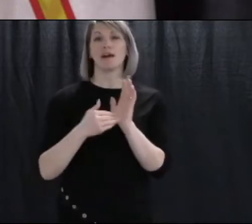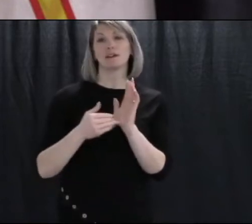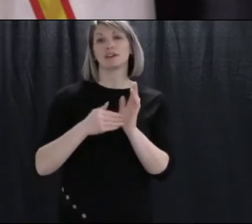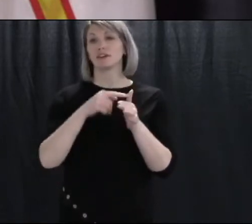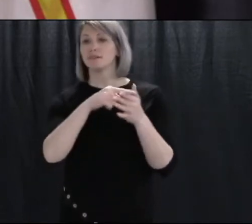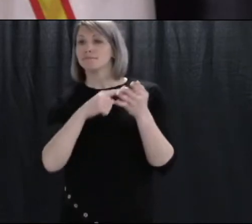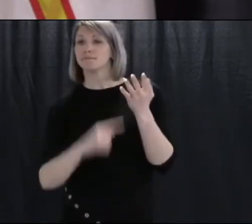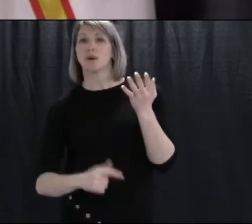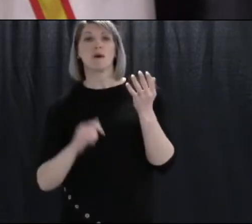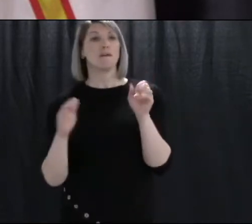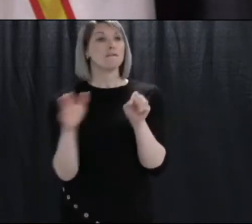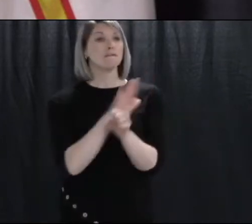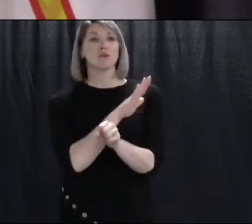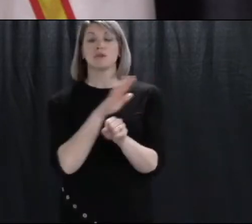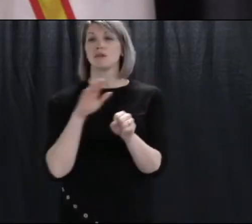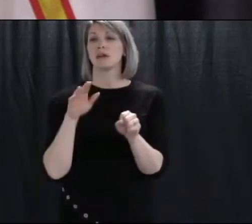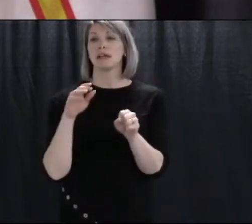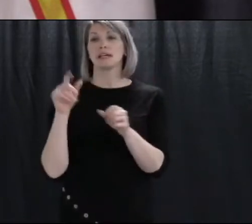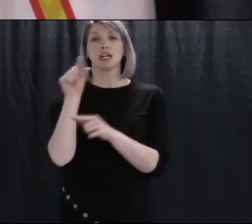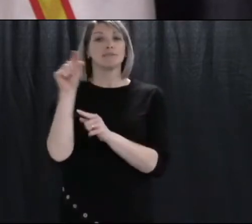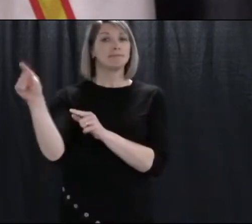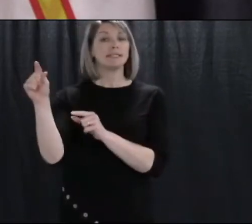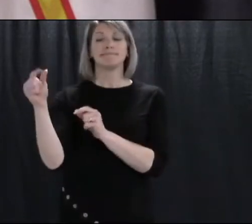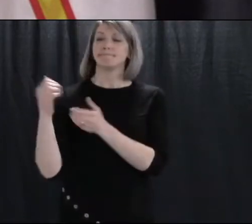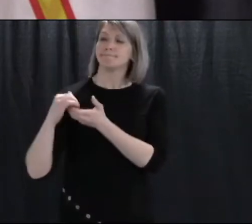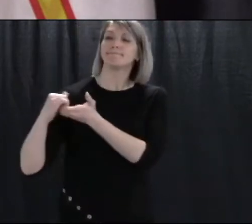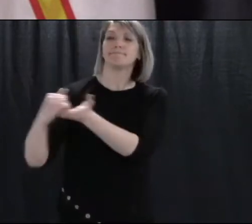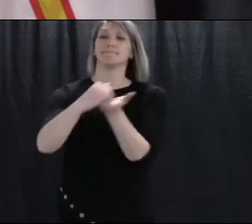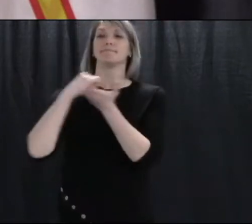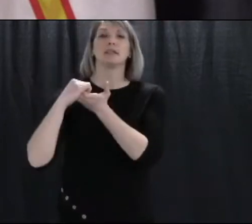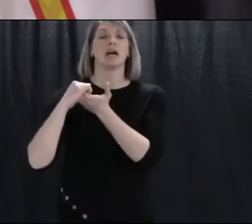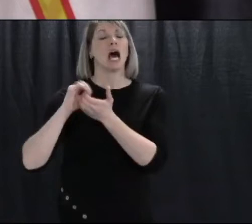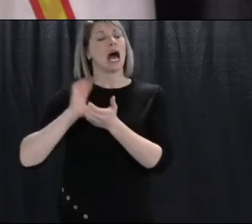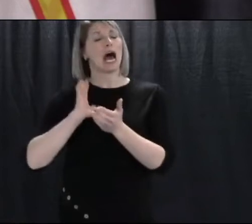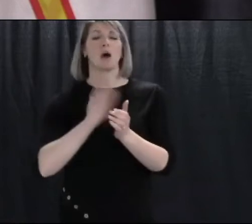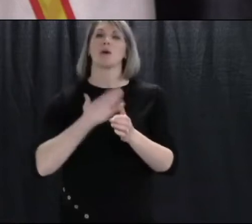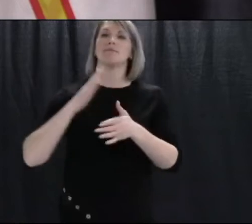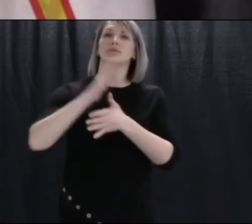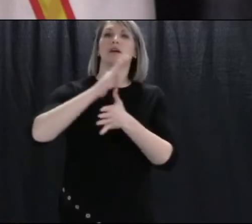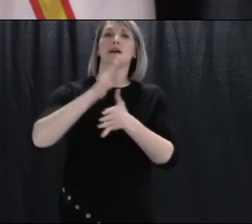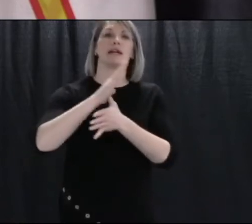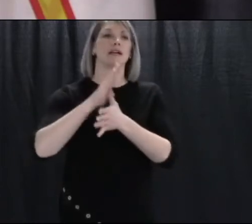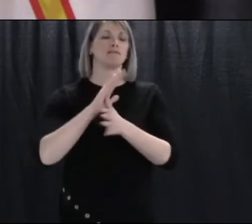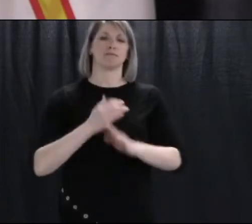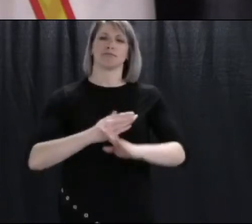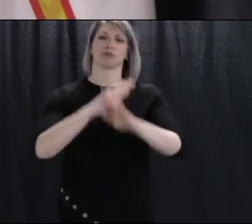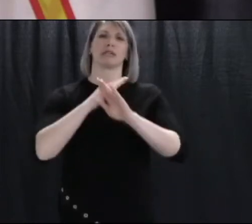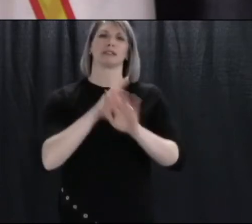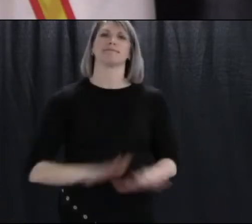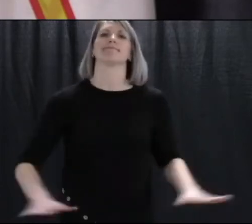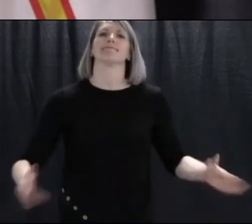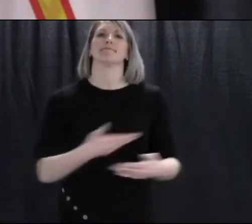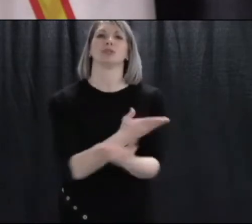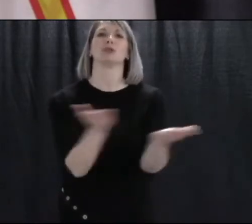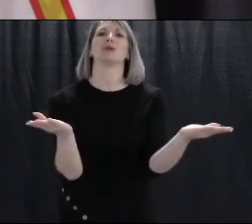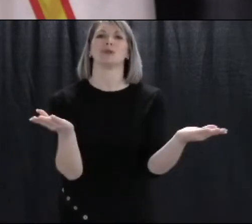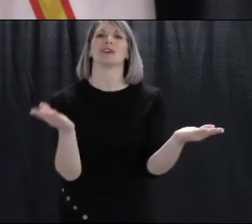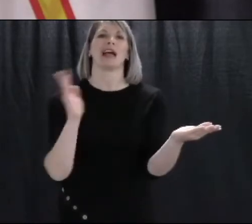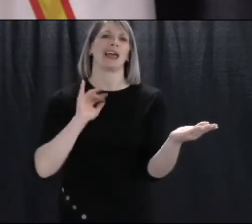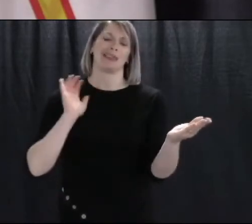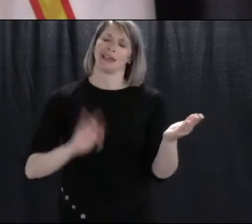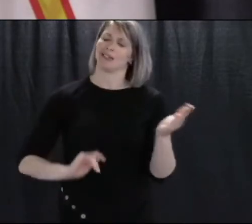our number one priority. And so I'm not concerned about those things that are occurring in other areas of the province. This is our number